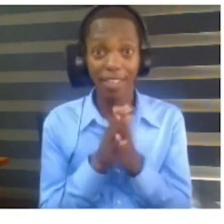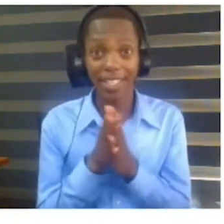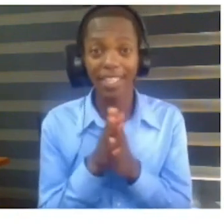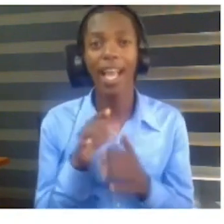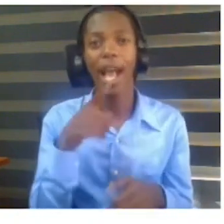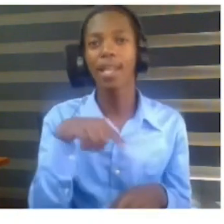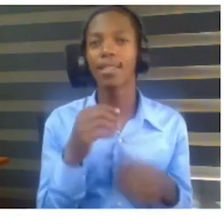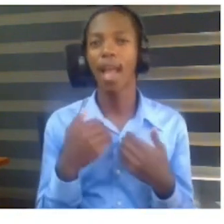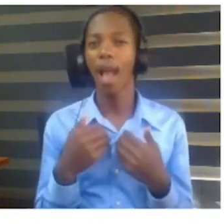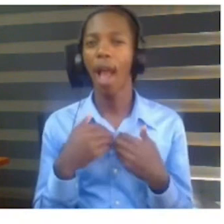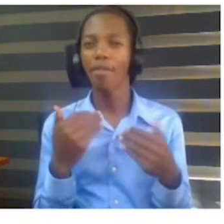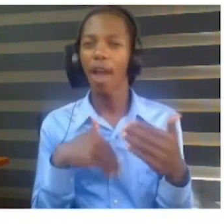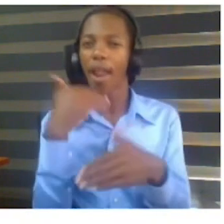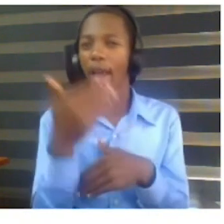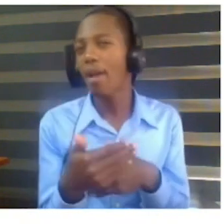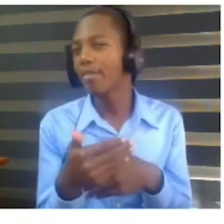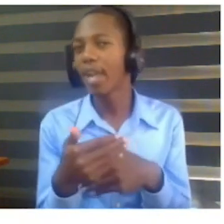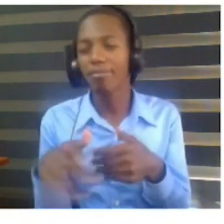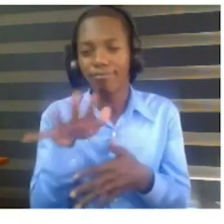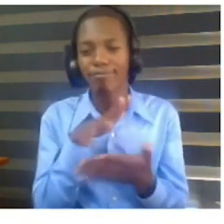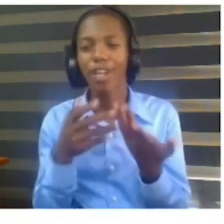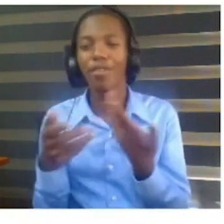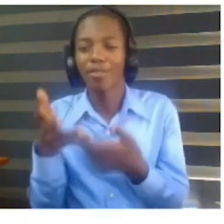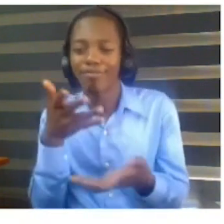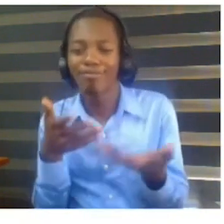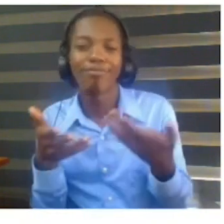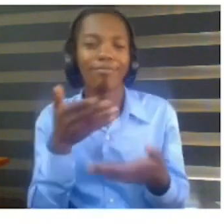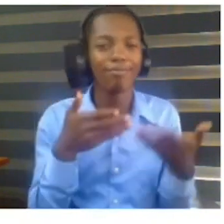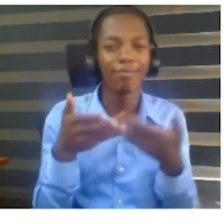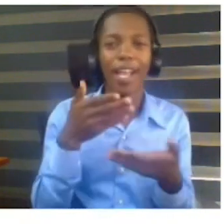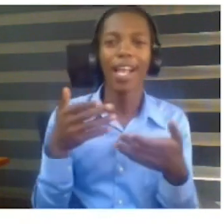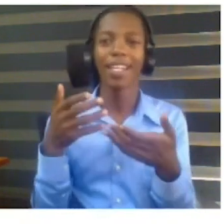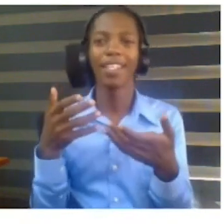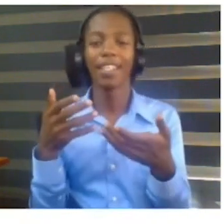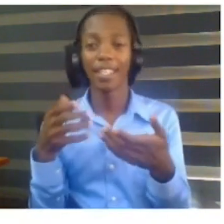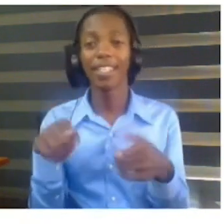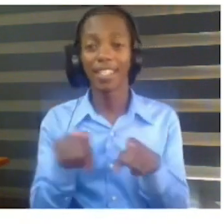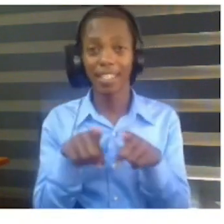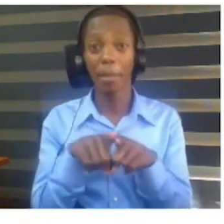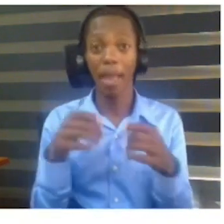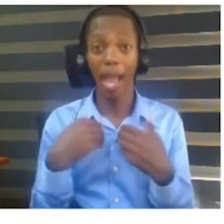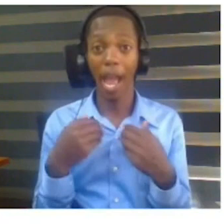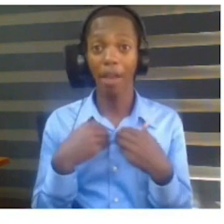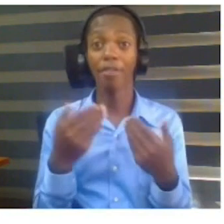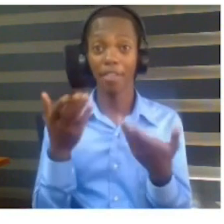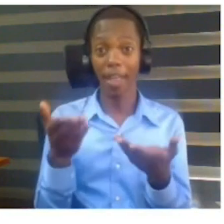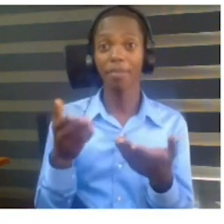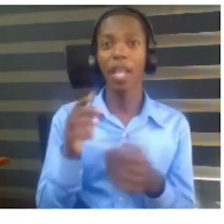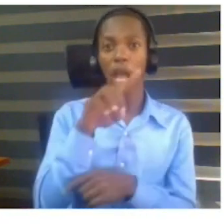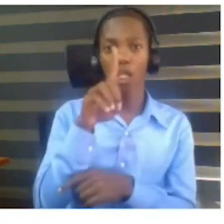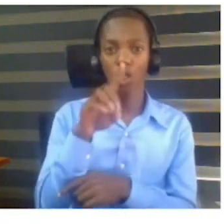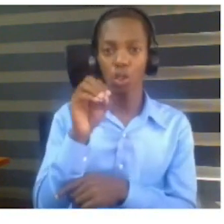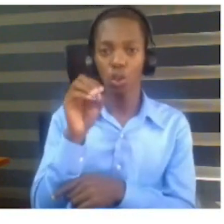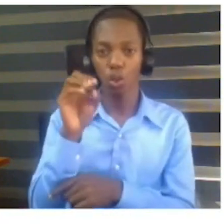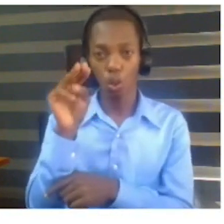an after session, a networking session in a few minutes. It's going to be on Zoom on our website. Please join us. You'll get a chance to meet some of the speakers